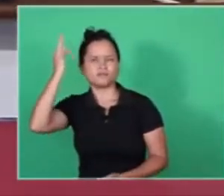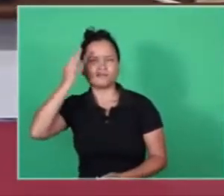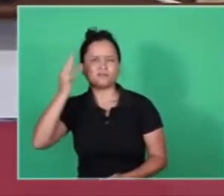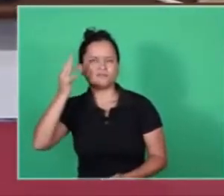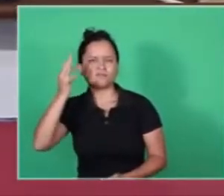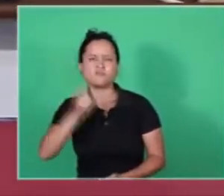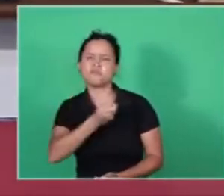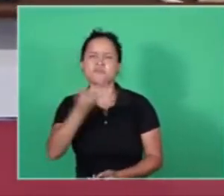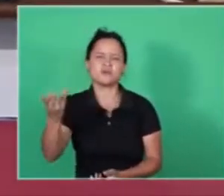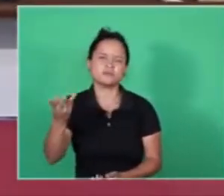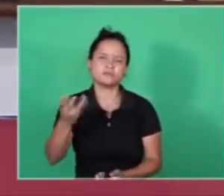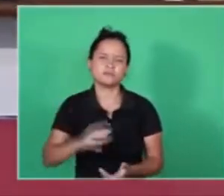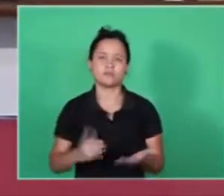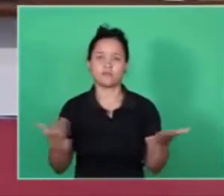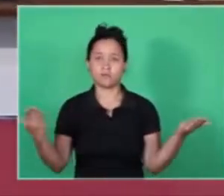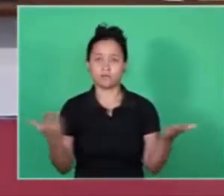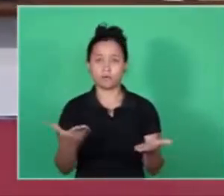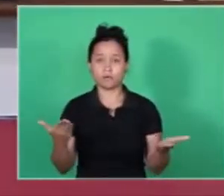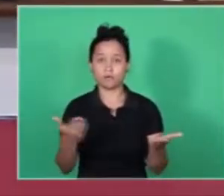Today we have